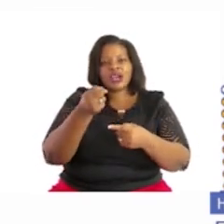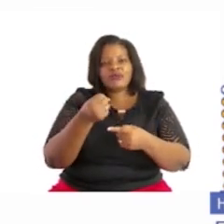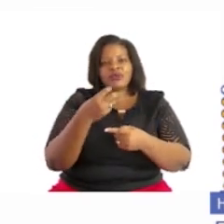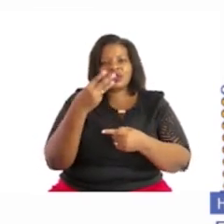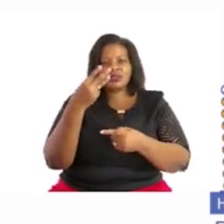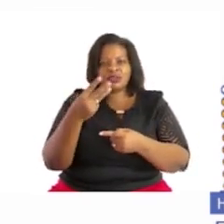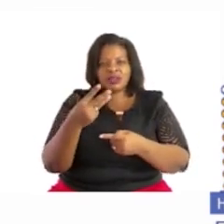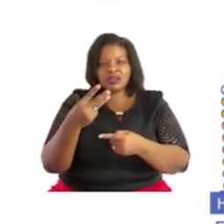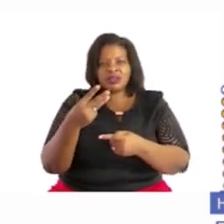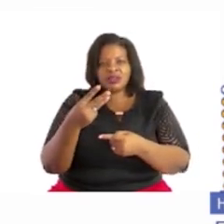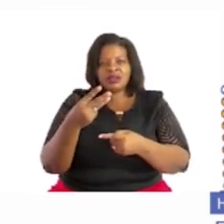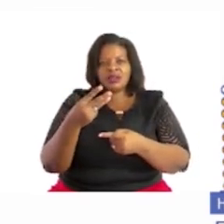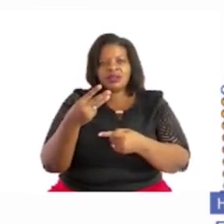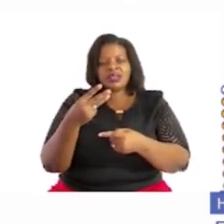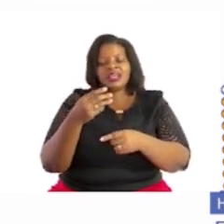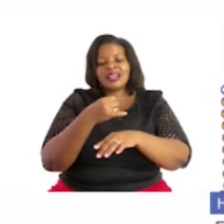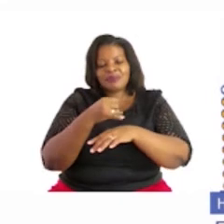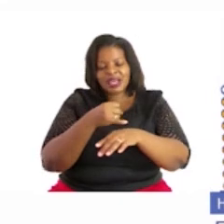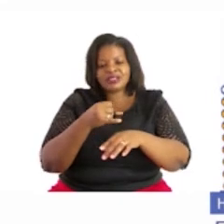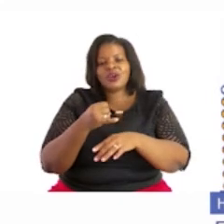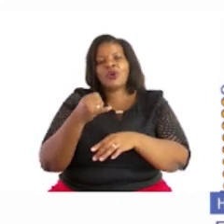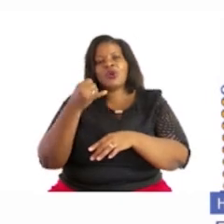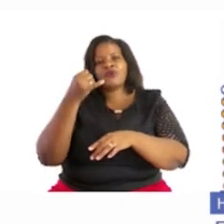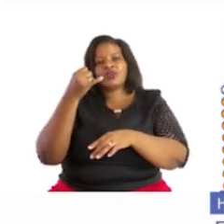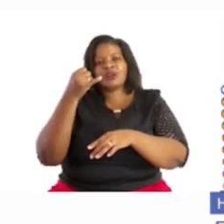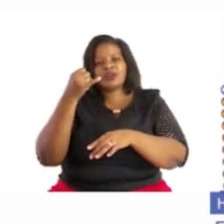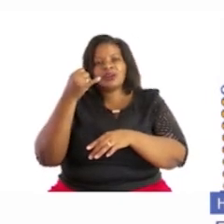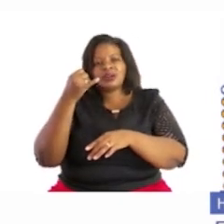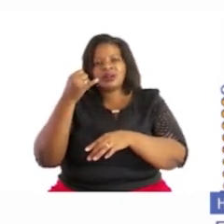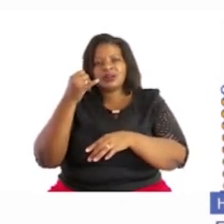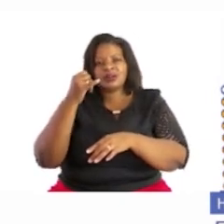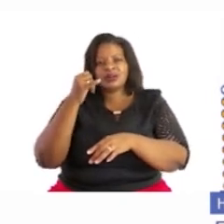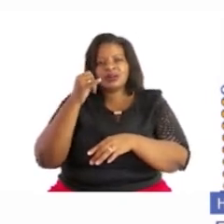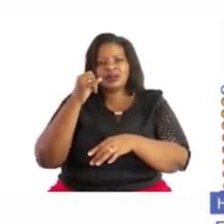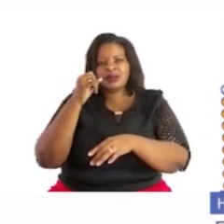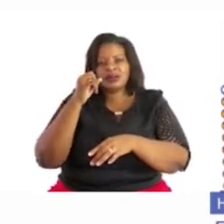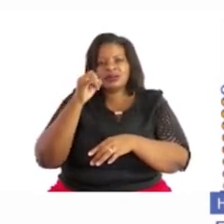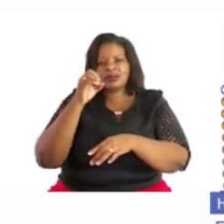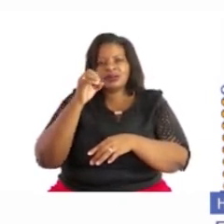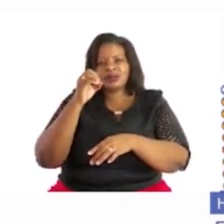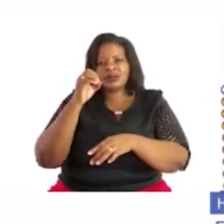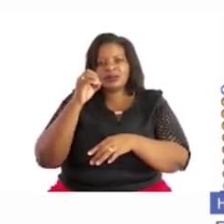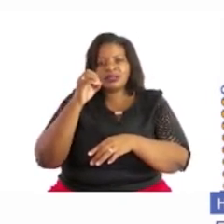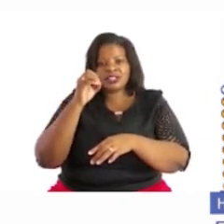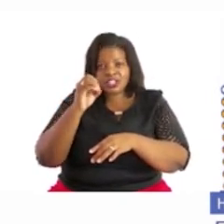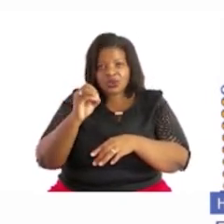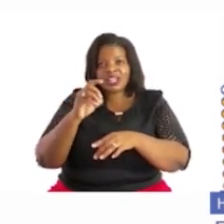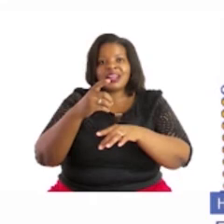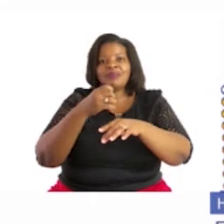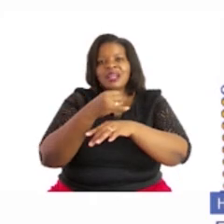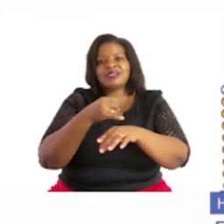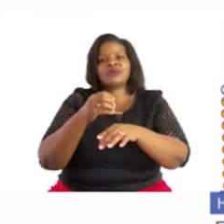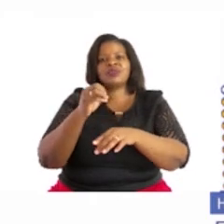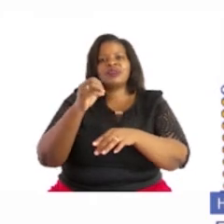with 10,000. 0 in the place of 1,000. So 0, the value of